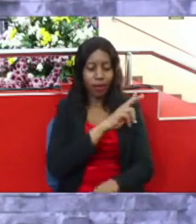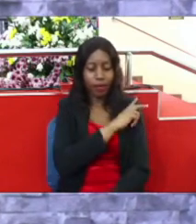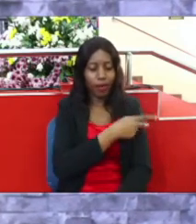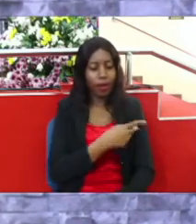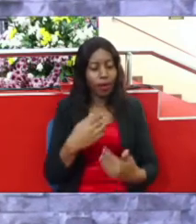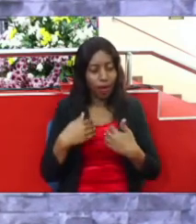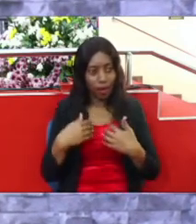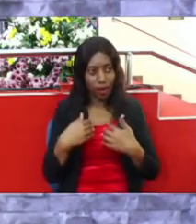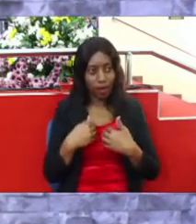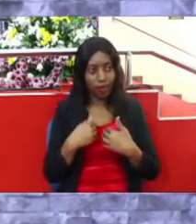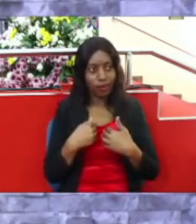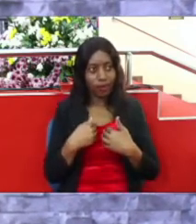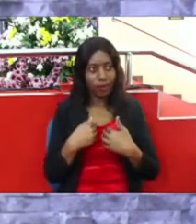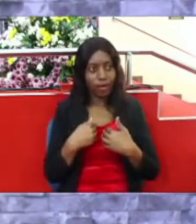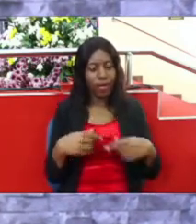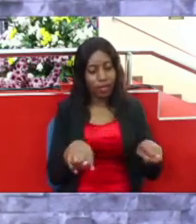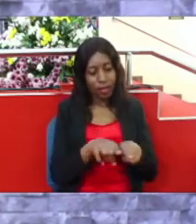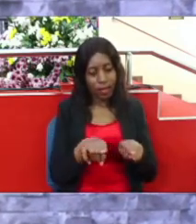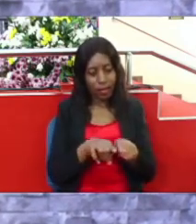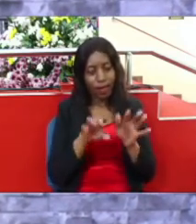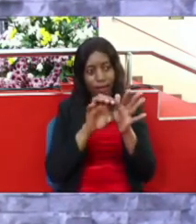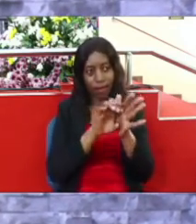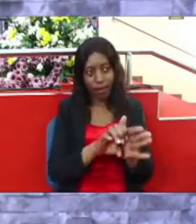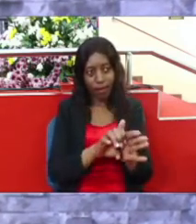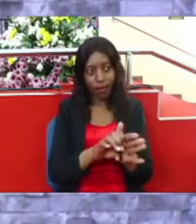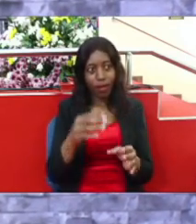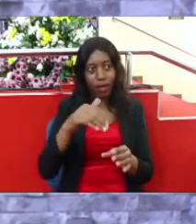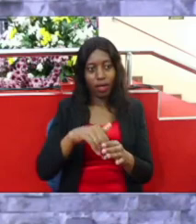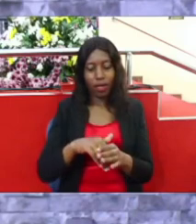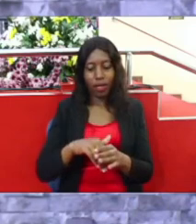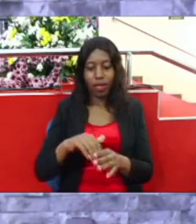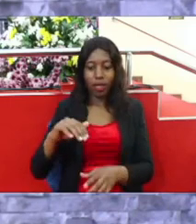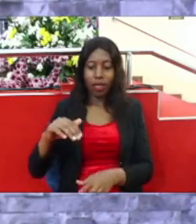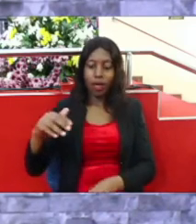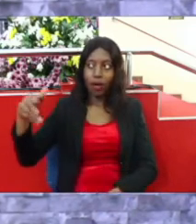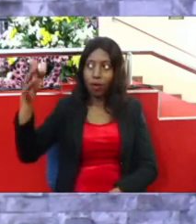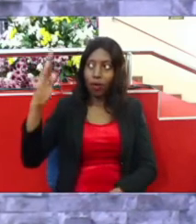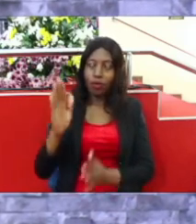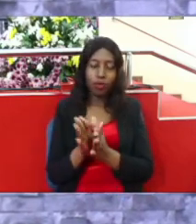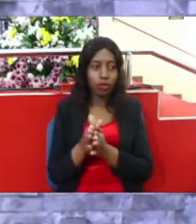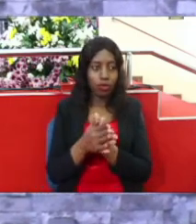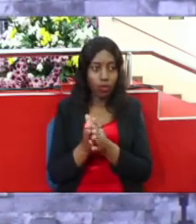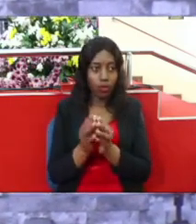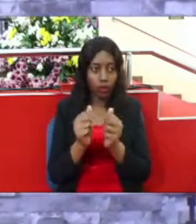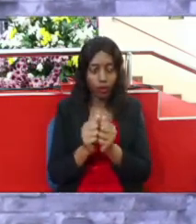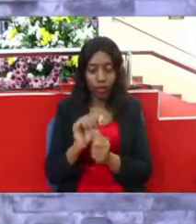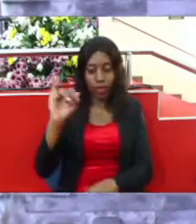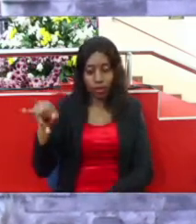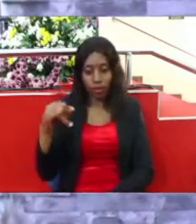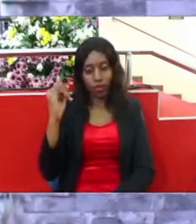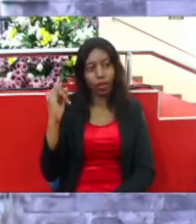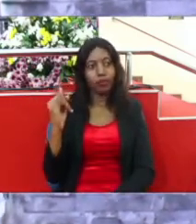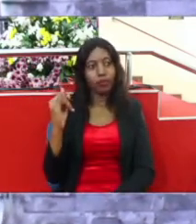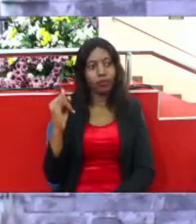Nineveh. Hivi ndivyo Mungu anawatendea watu wa Nineveh. Says you are not the people of God, but because I am God, I'm going to show my sovereignty.